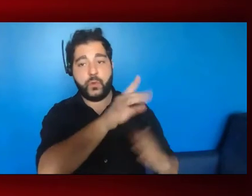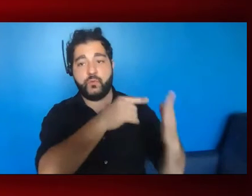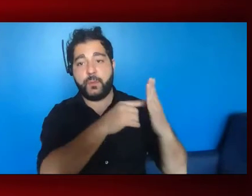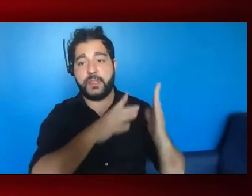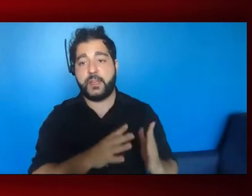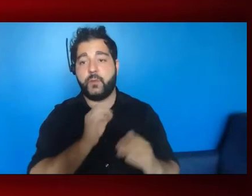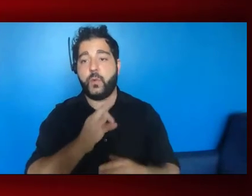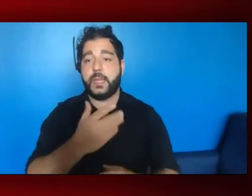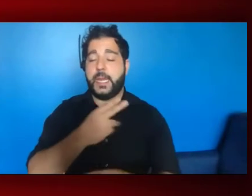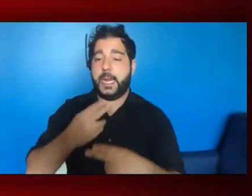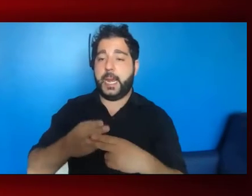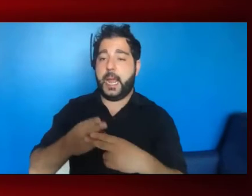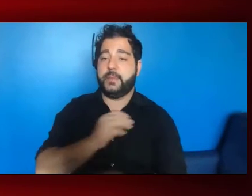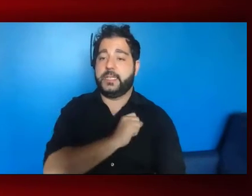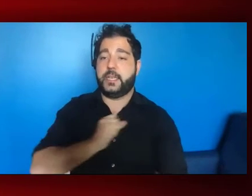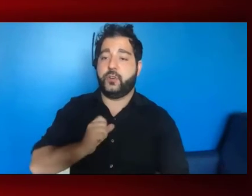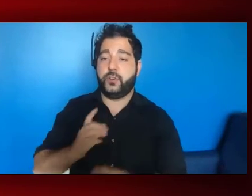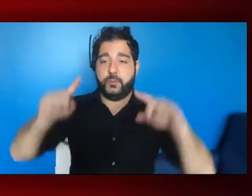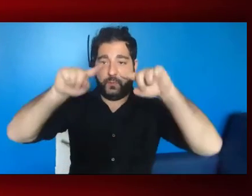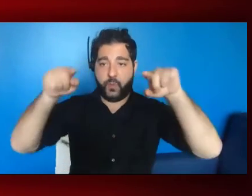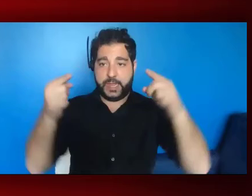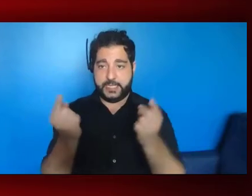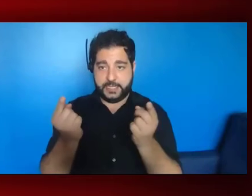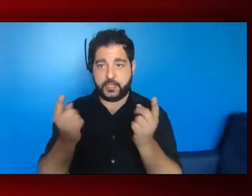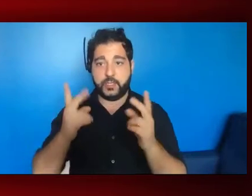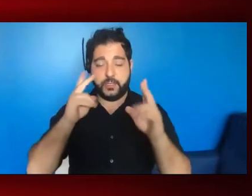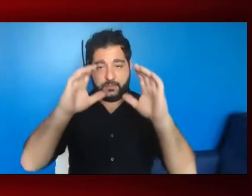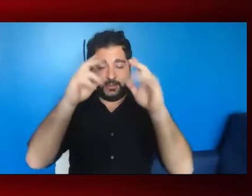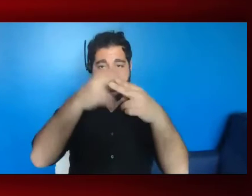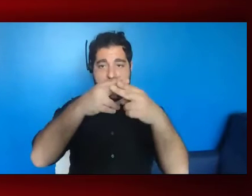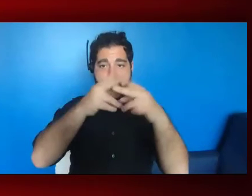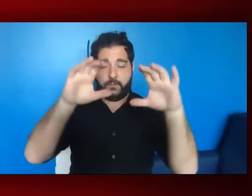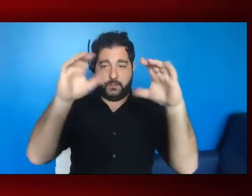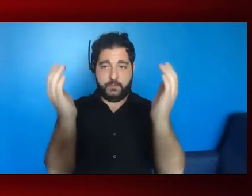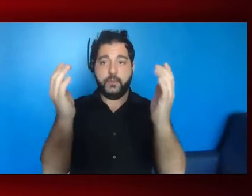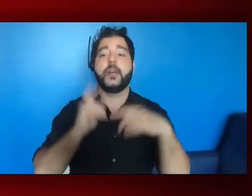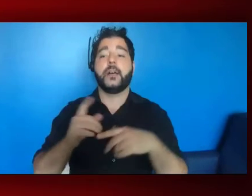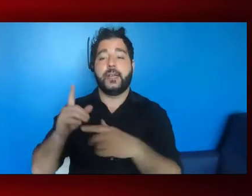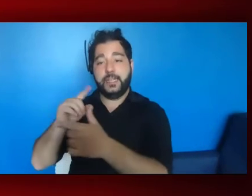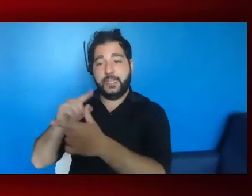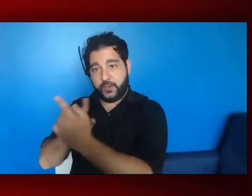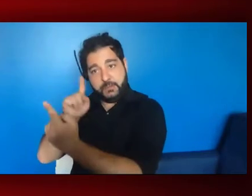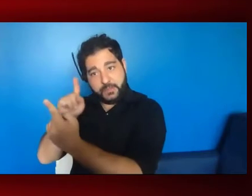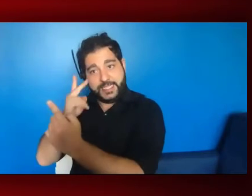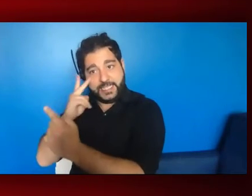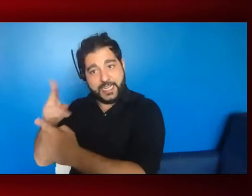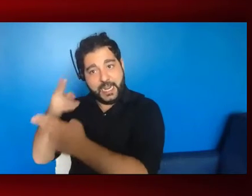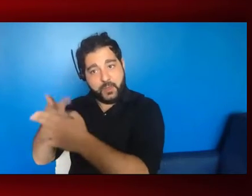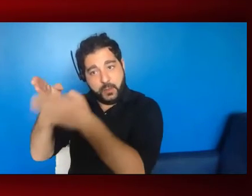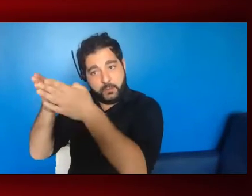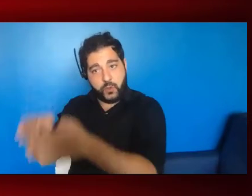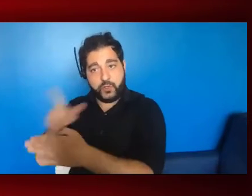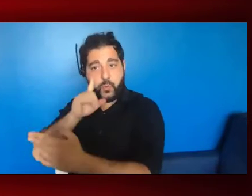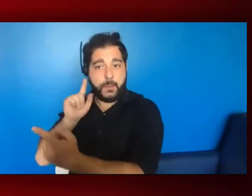senator's name in parentheses, you will see the name of the person in the office you are meeting with. That's the person you